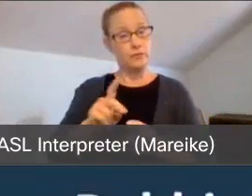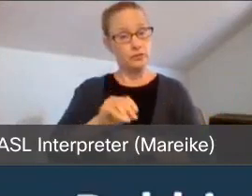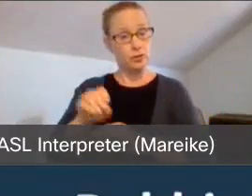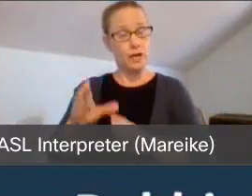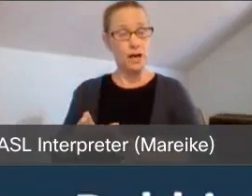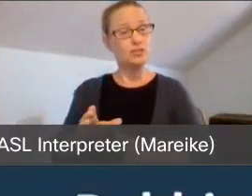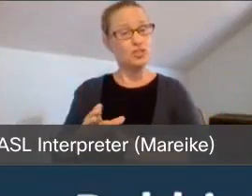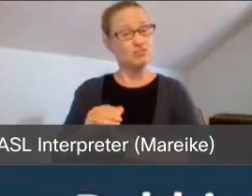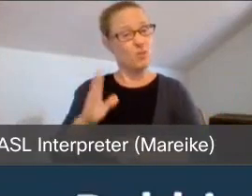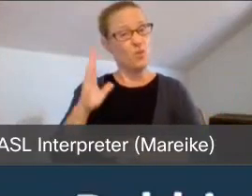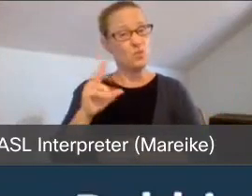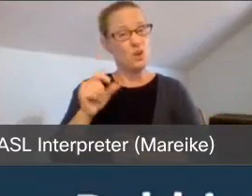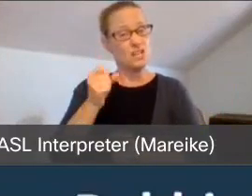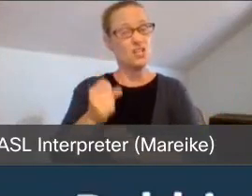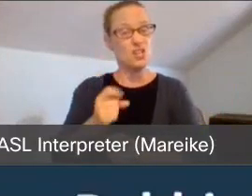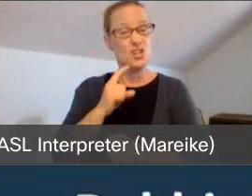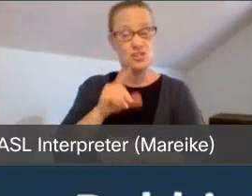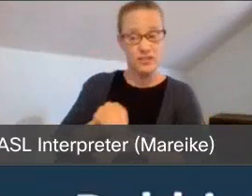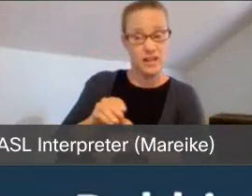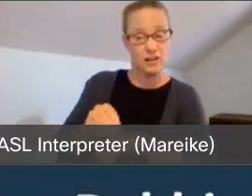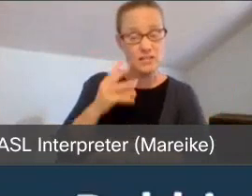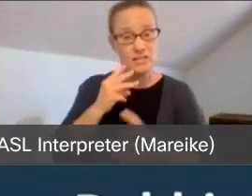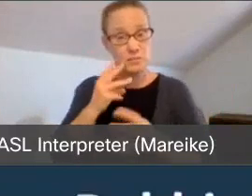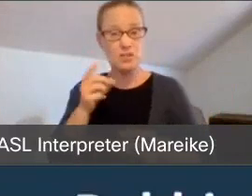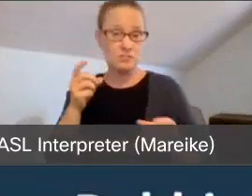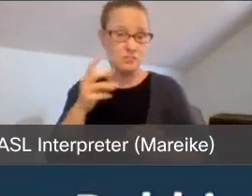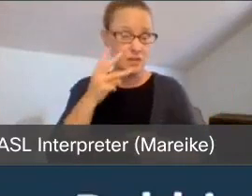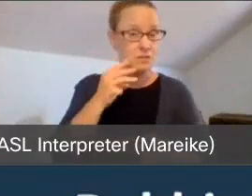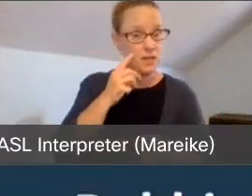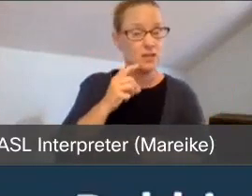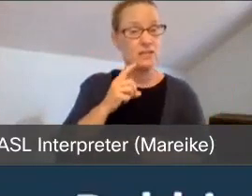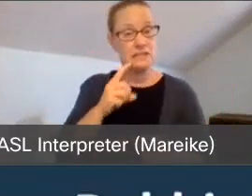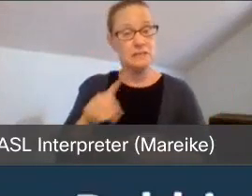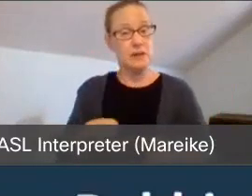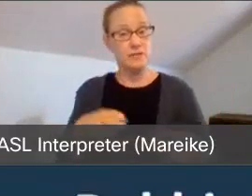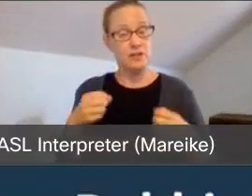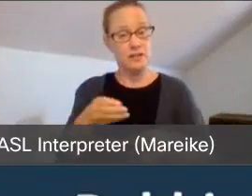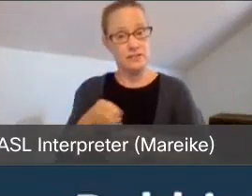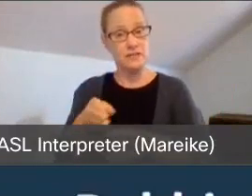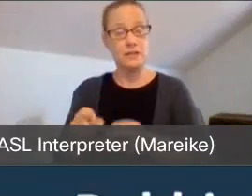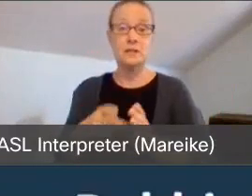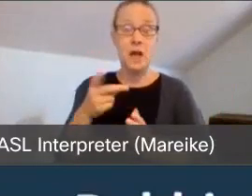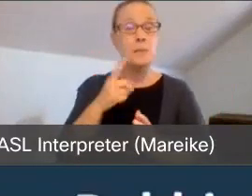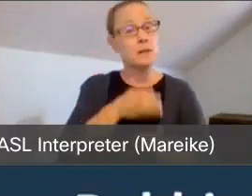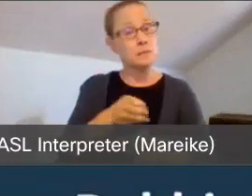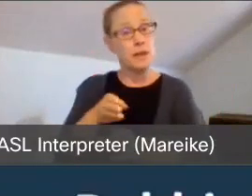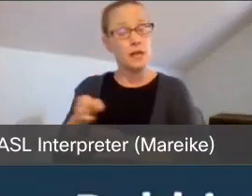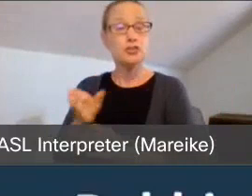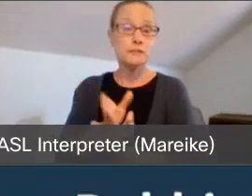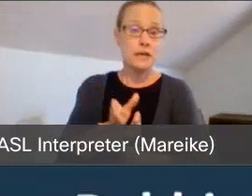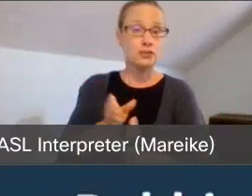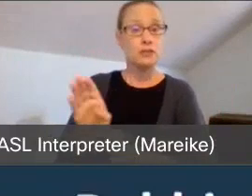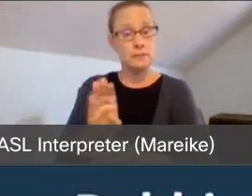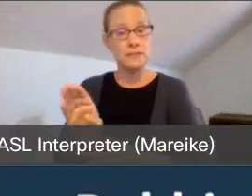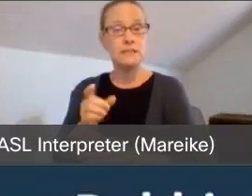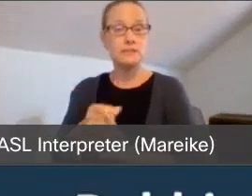years clinical and administrative experience in the behavioral health field. She has a double major in psychology and business from